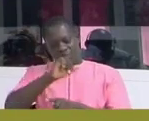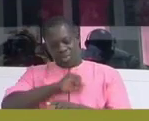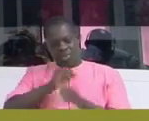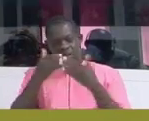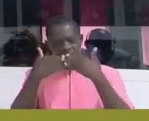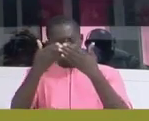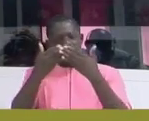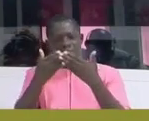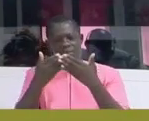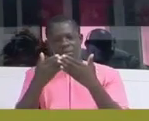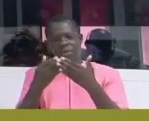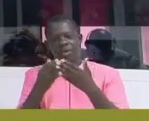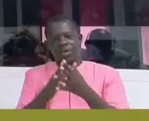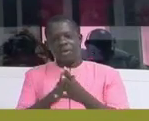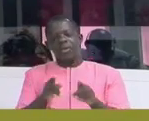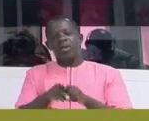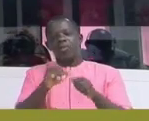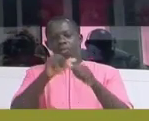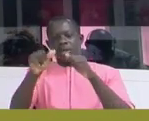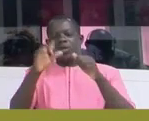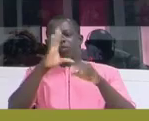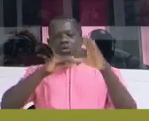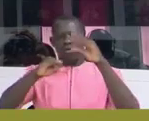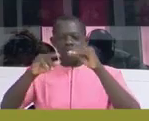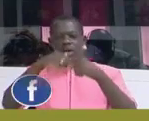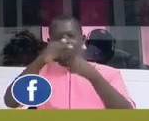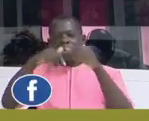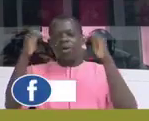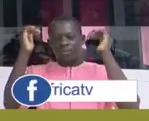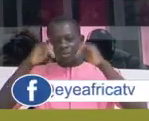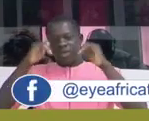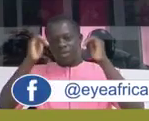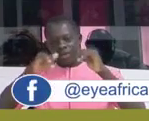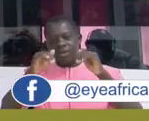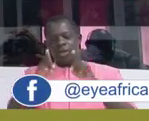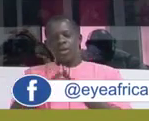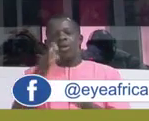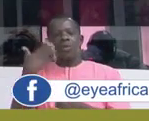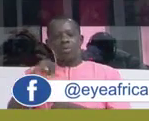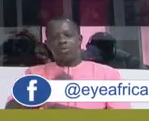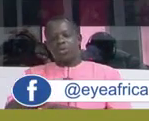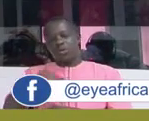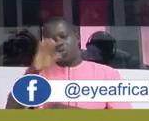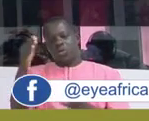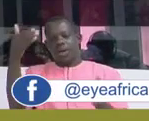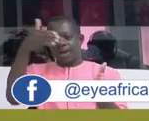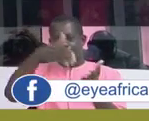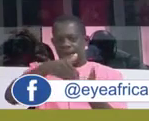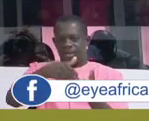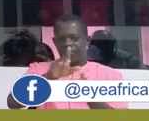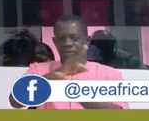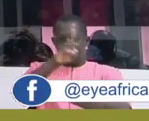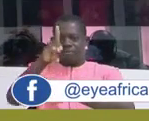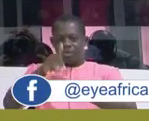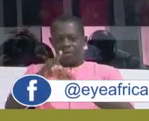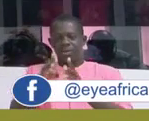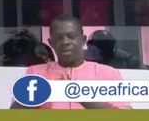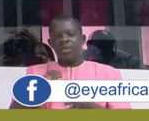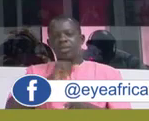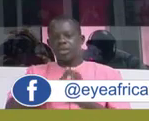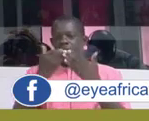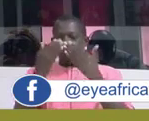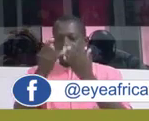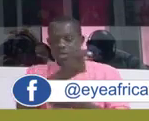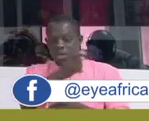him that's what I'm telling you that same day they Let's talk about the meeting with him. When they went and he